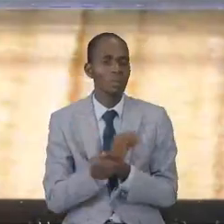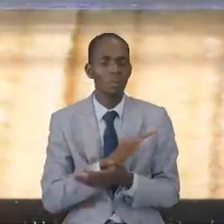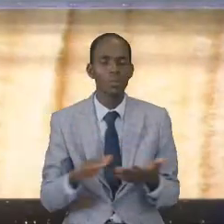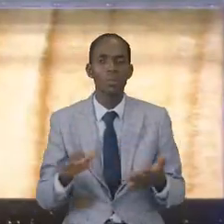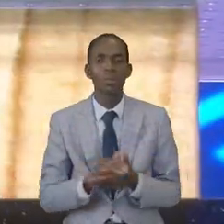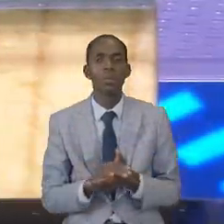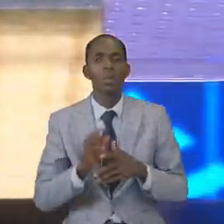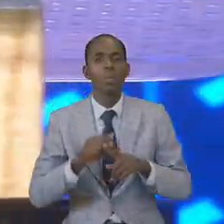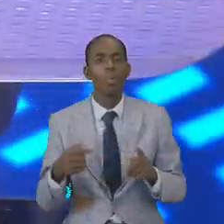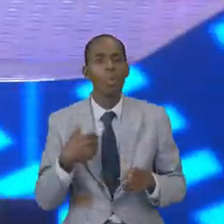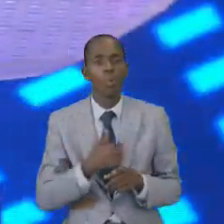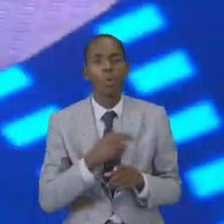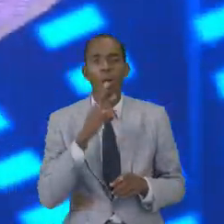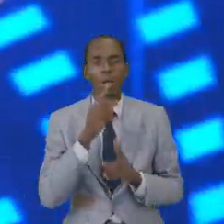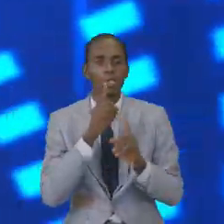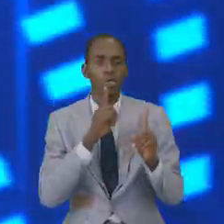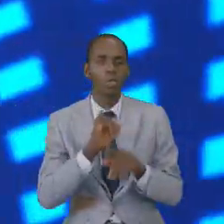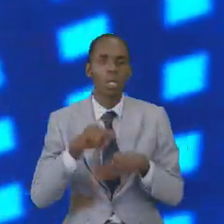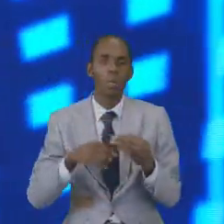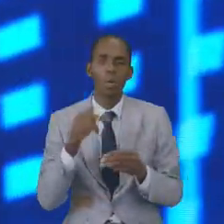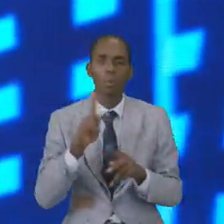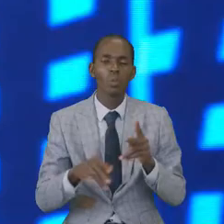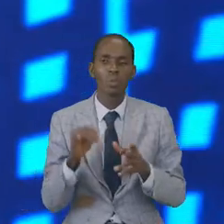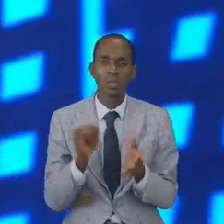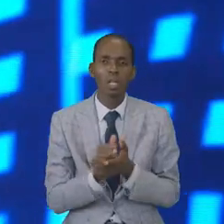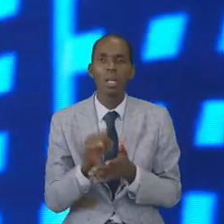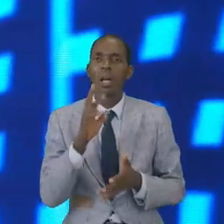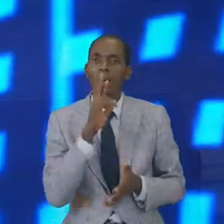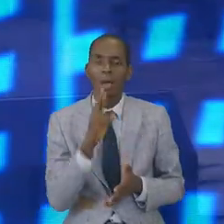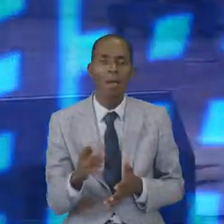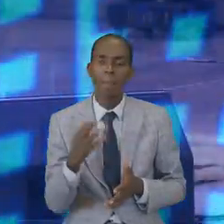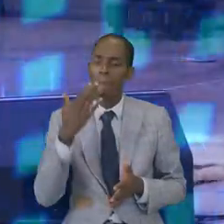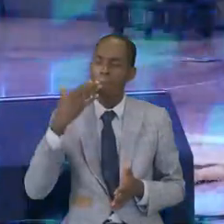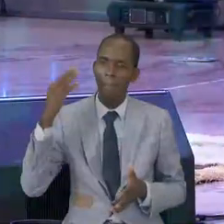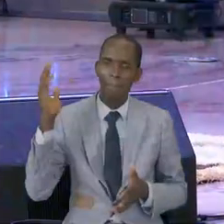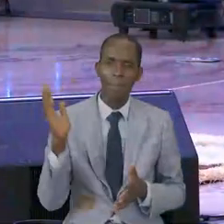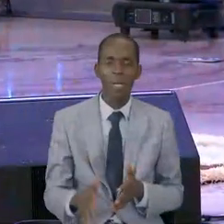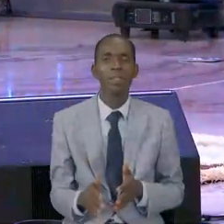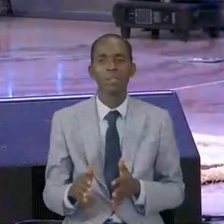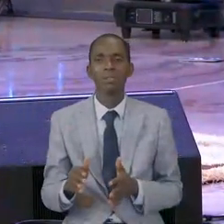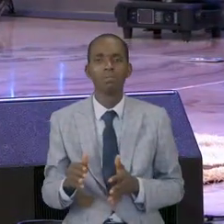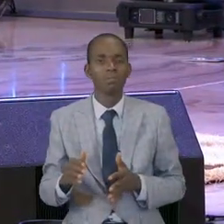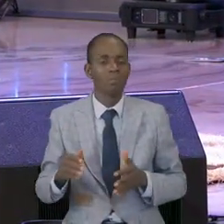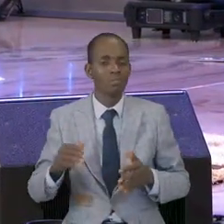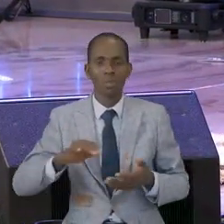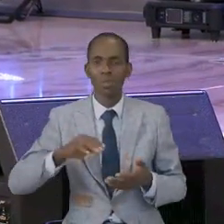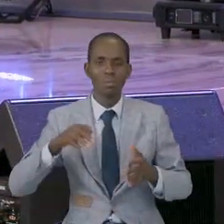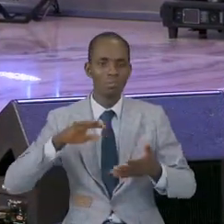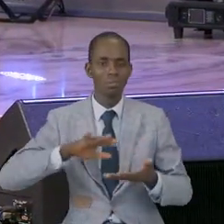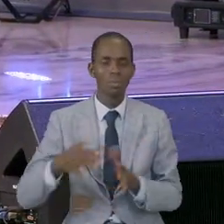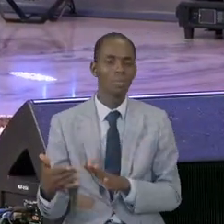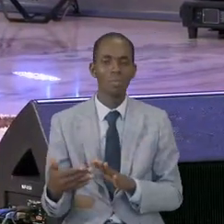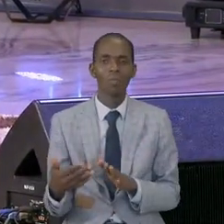consumed. But we're talking about those who are even seared in their conscience. Their consciences